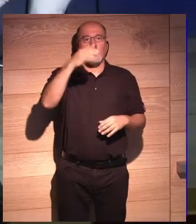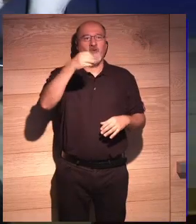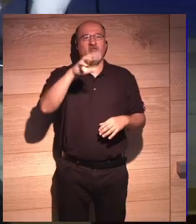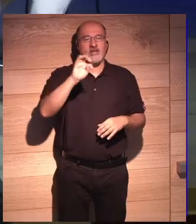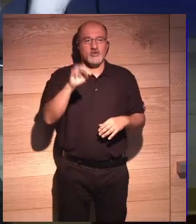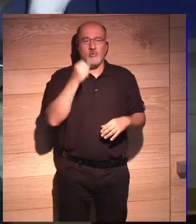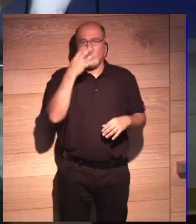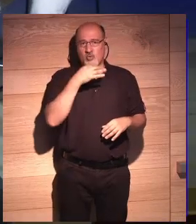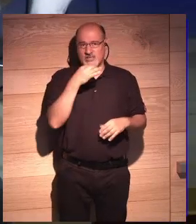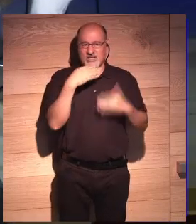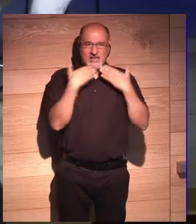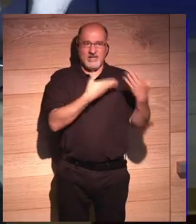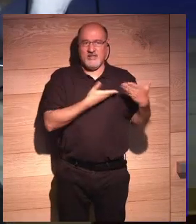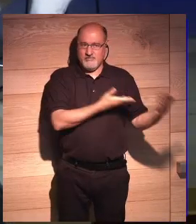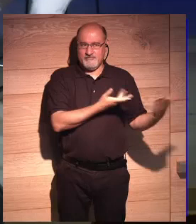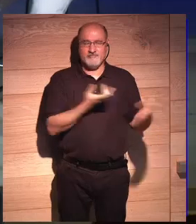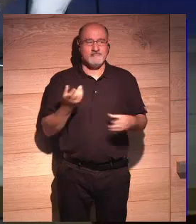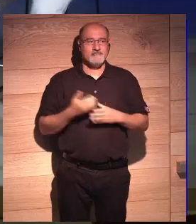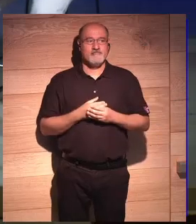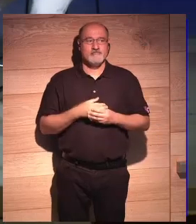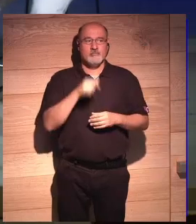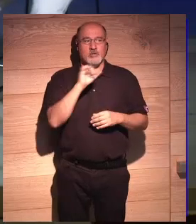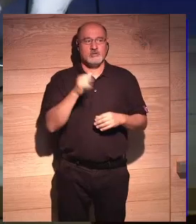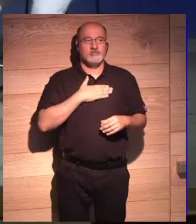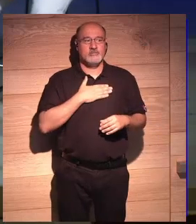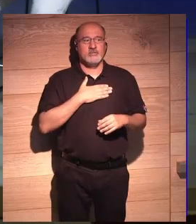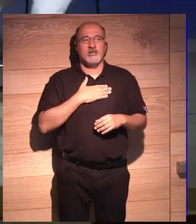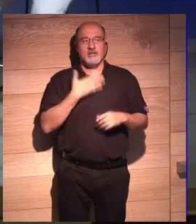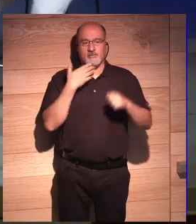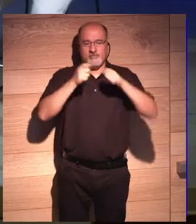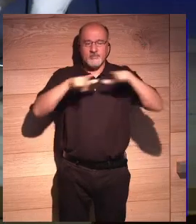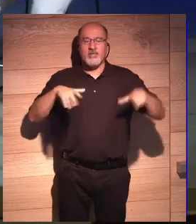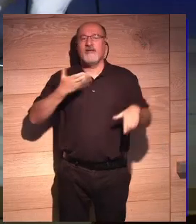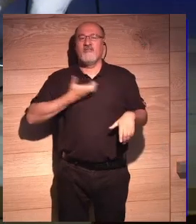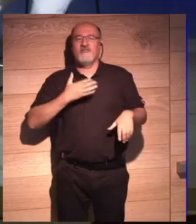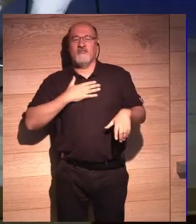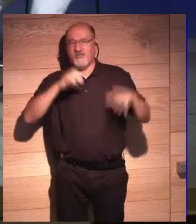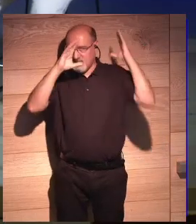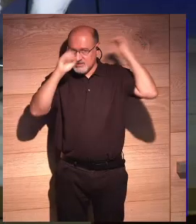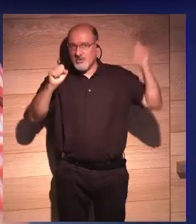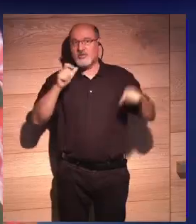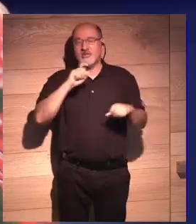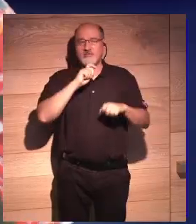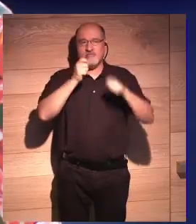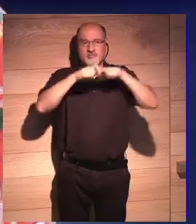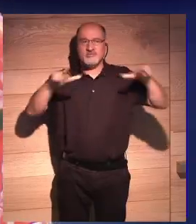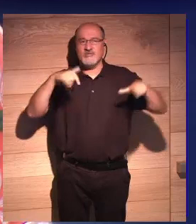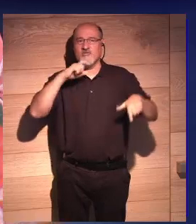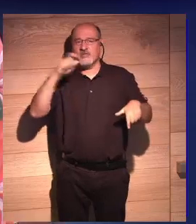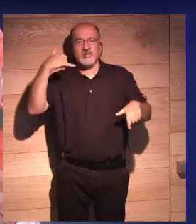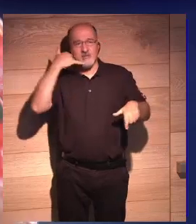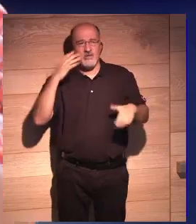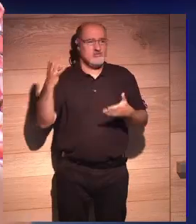right now. Okay, Roberto. Good afternoon. Thank you very much for the invitation, Oscar. Thanks for to update Telefónica British Council. It's